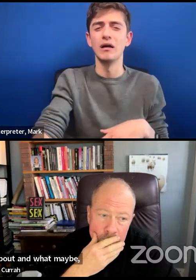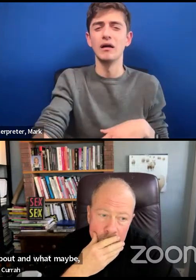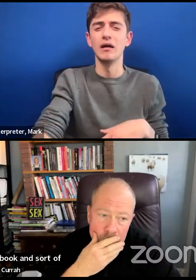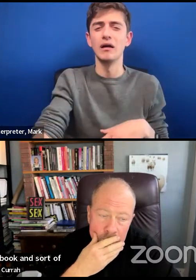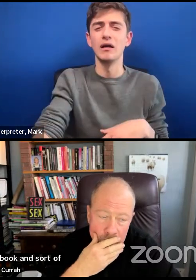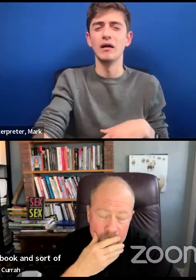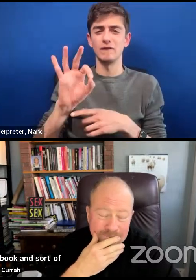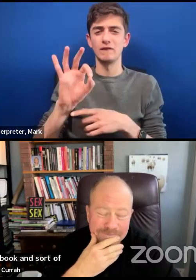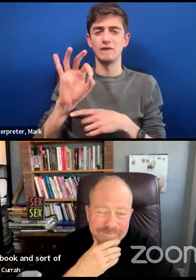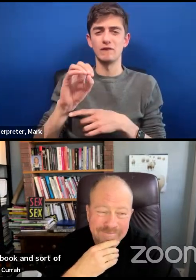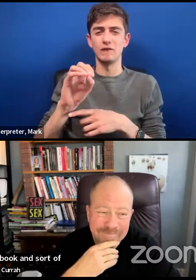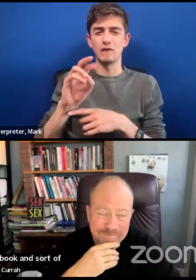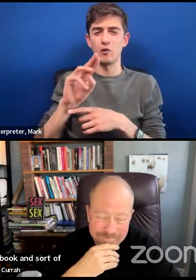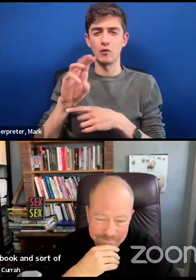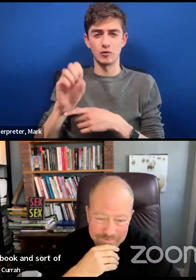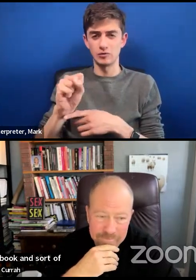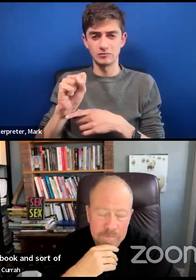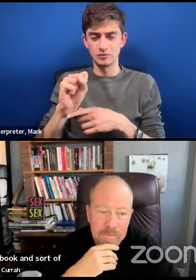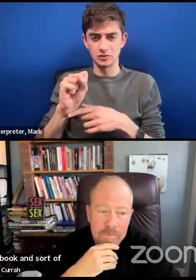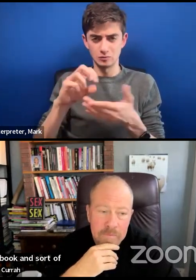And then Paisley, I'll ask you to do the same.